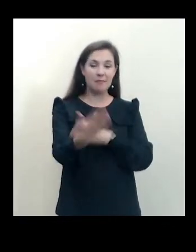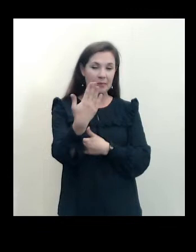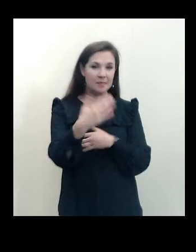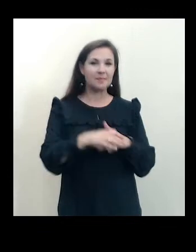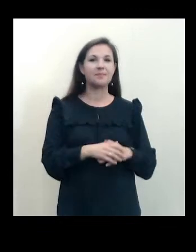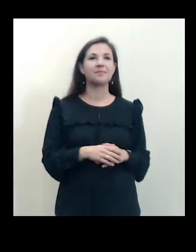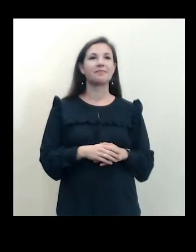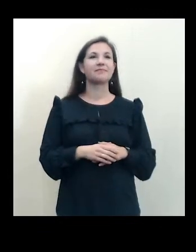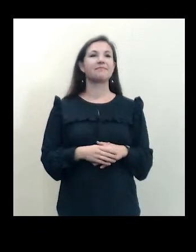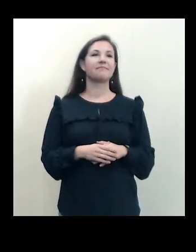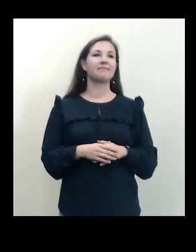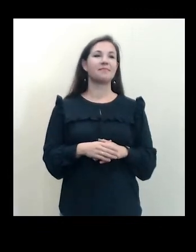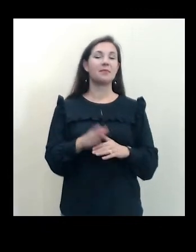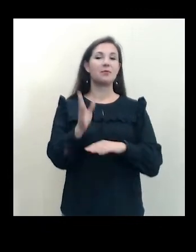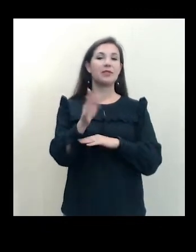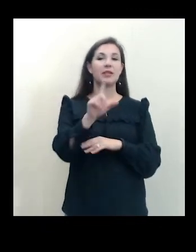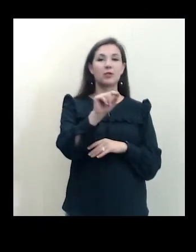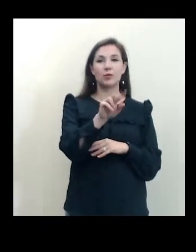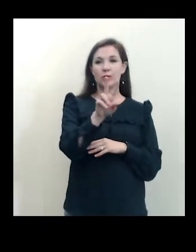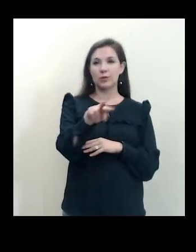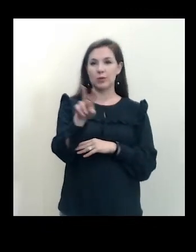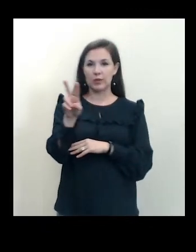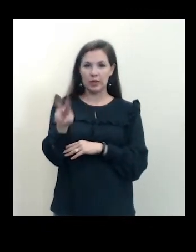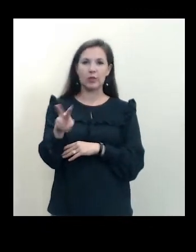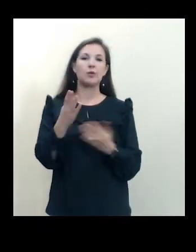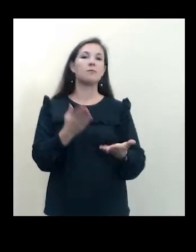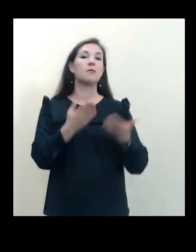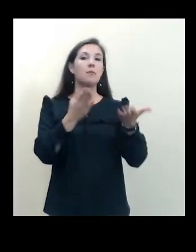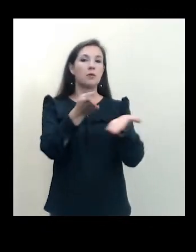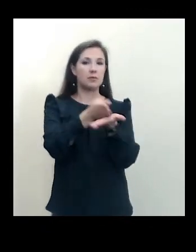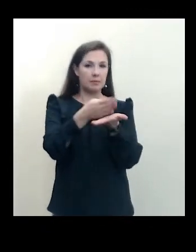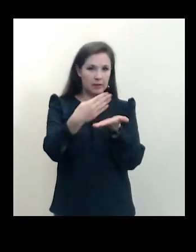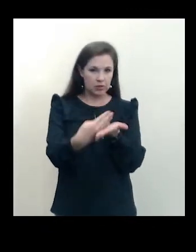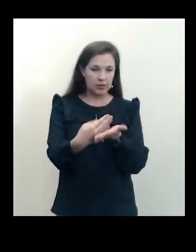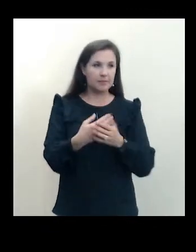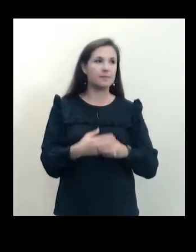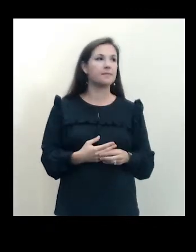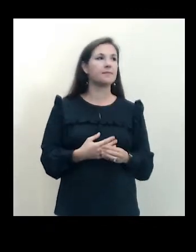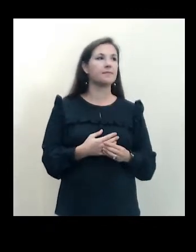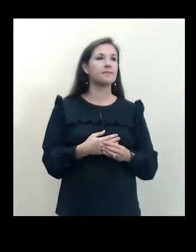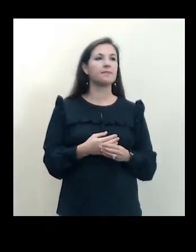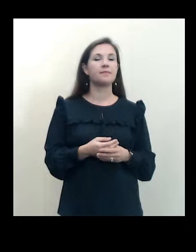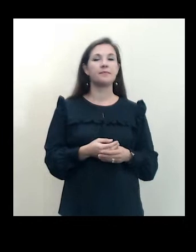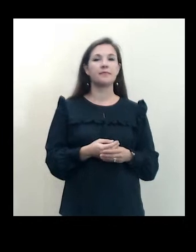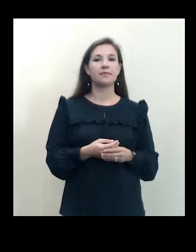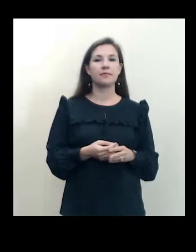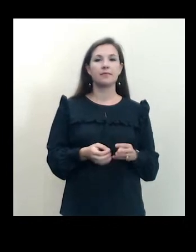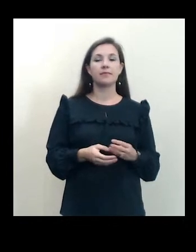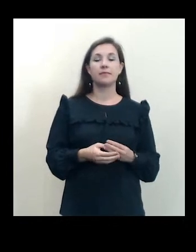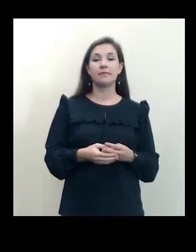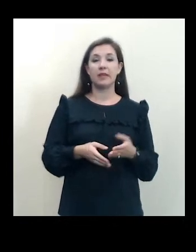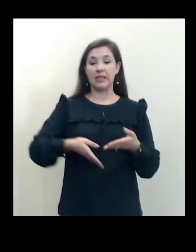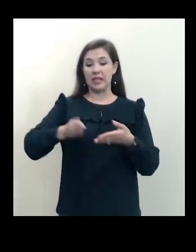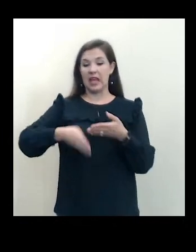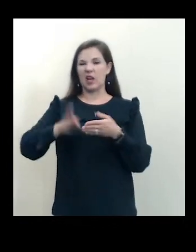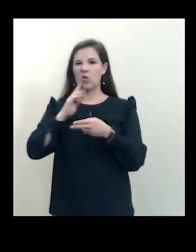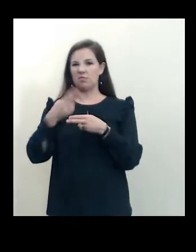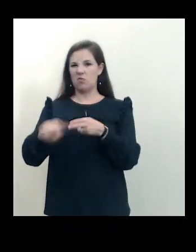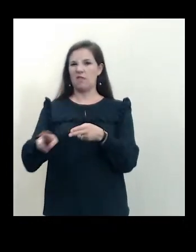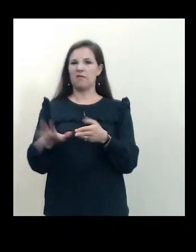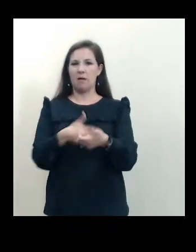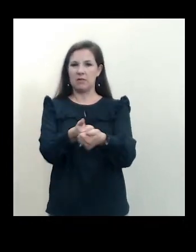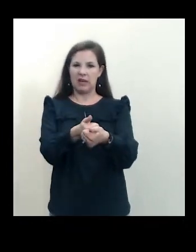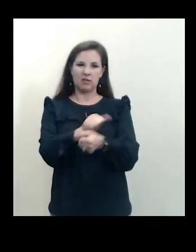the 2022 Erie County proposed budget. And at the end, I'll also give a brief update